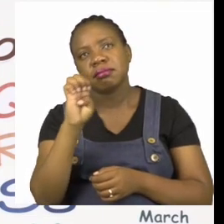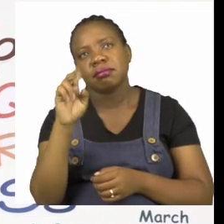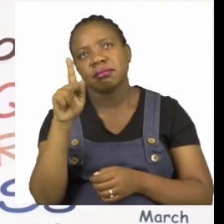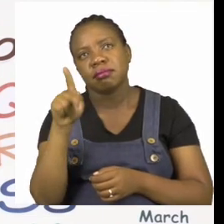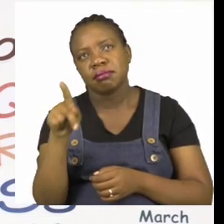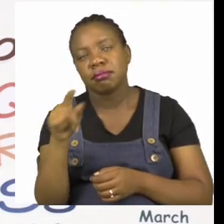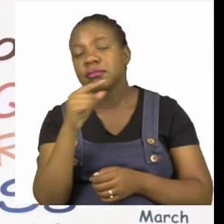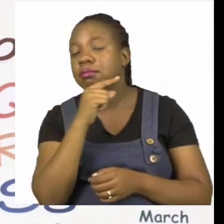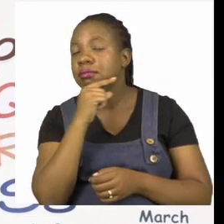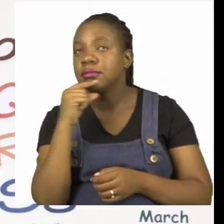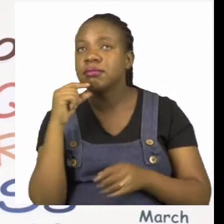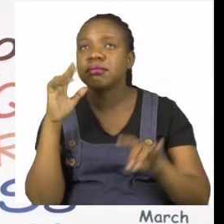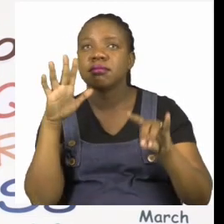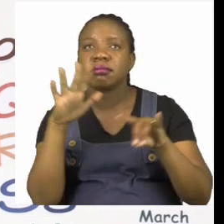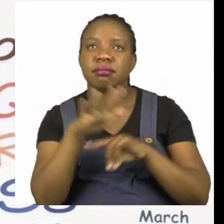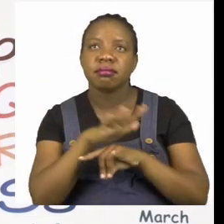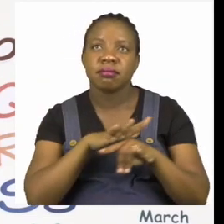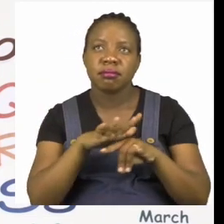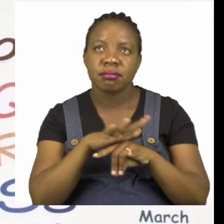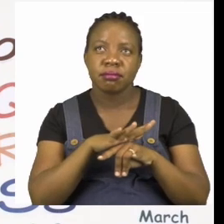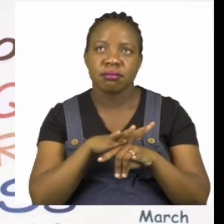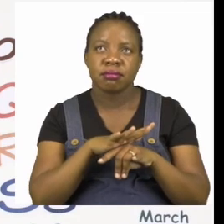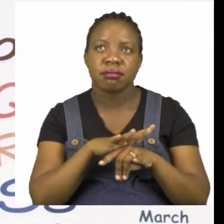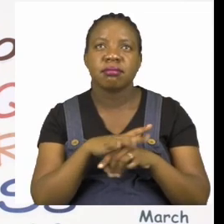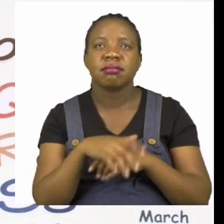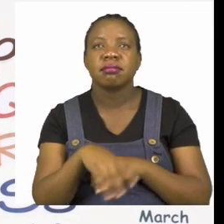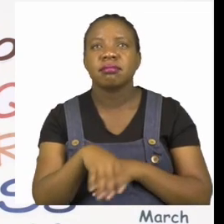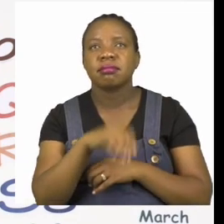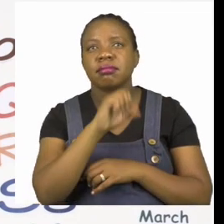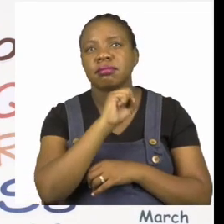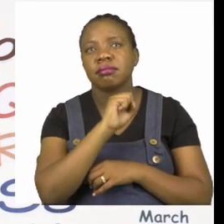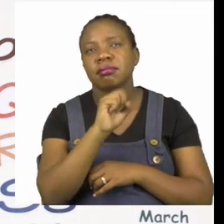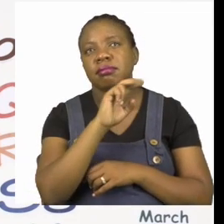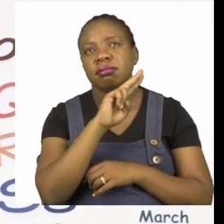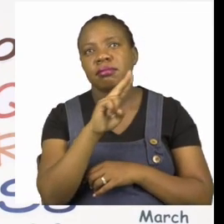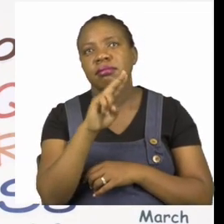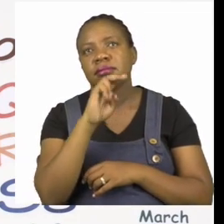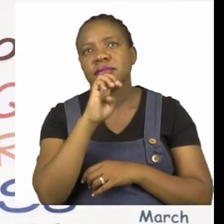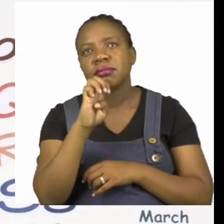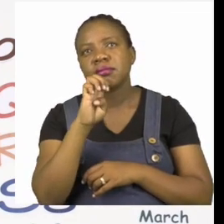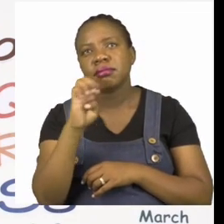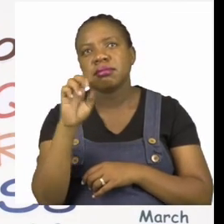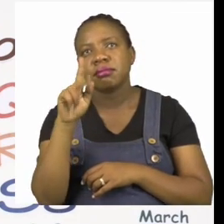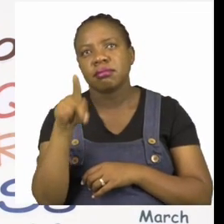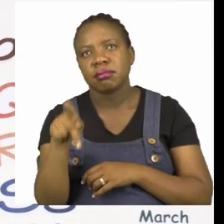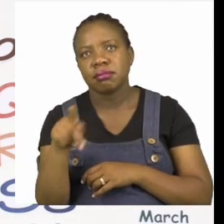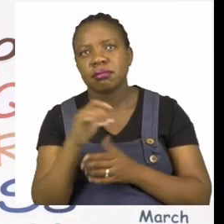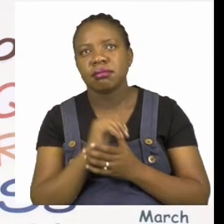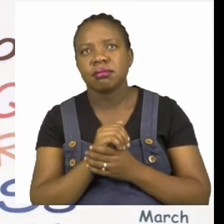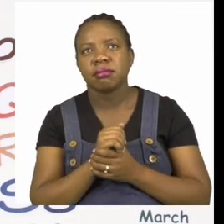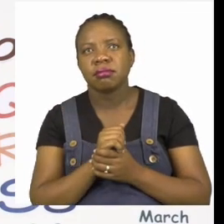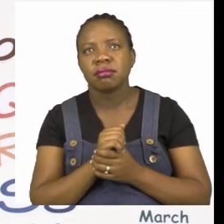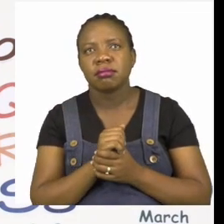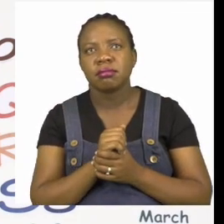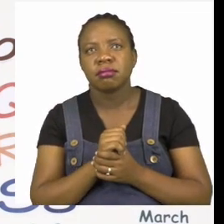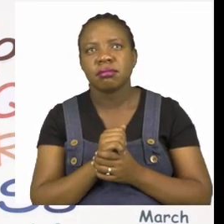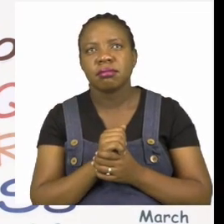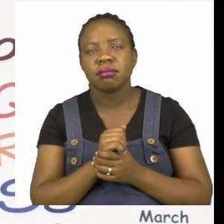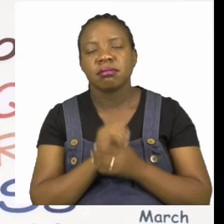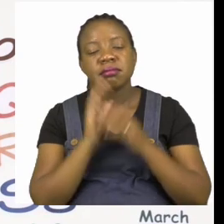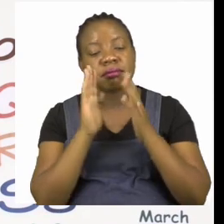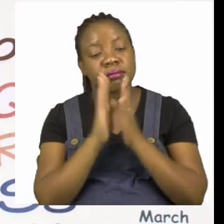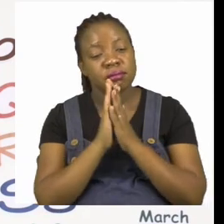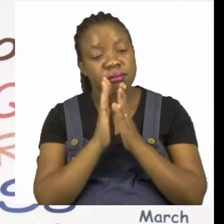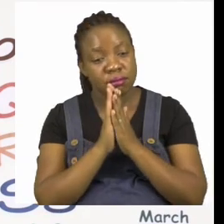and eep. Together they make sheep. So go ahead and do exactly what we